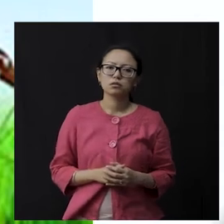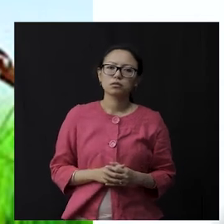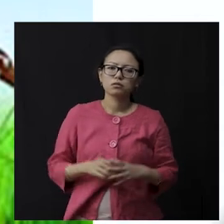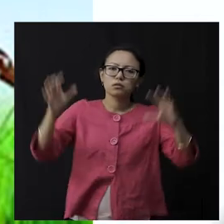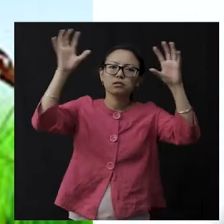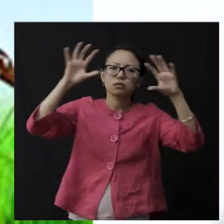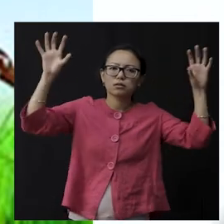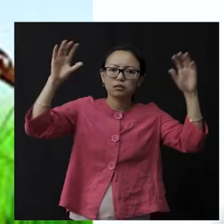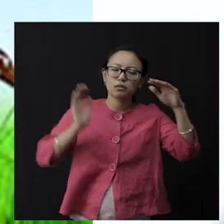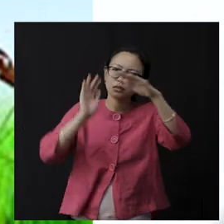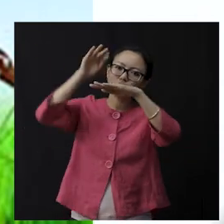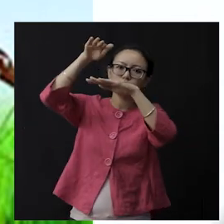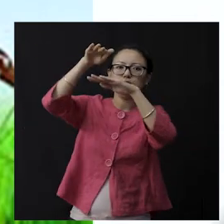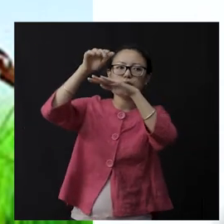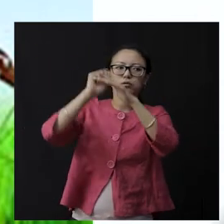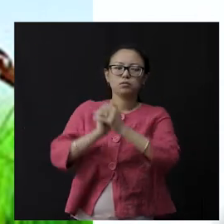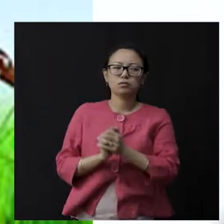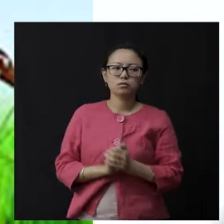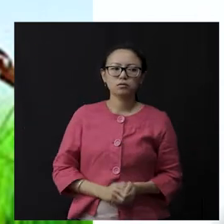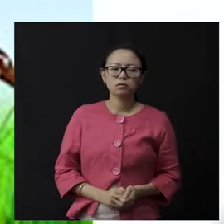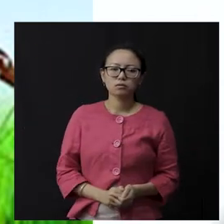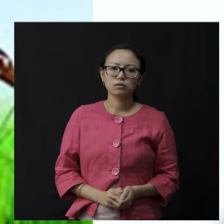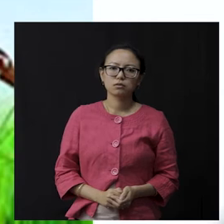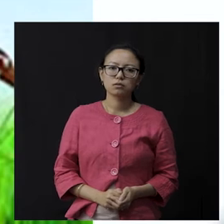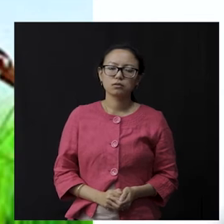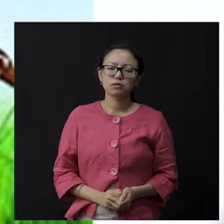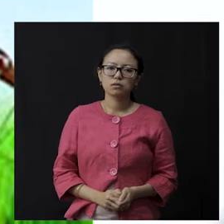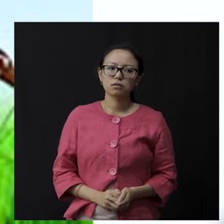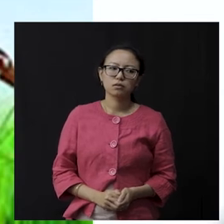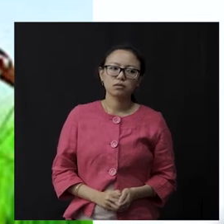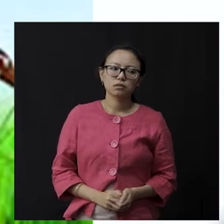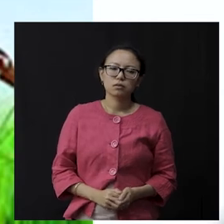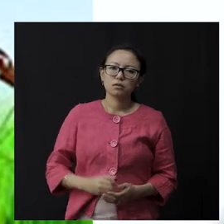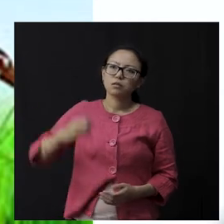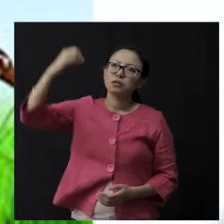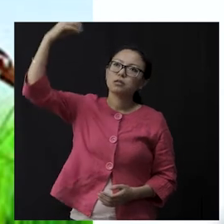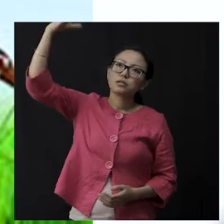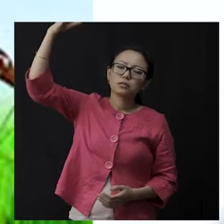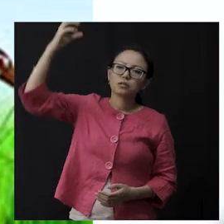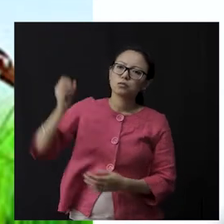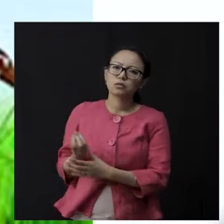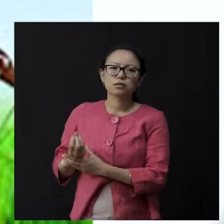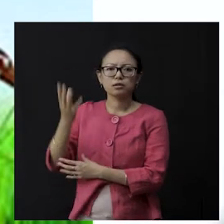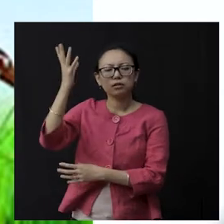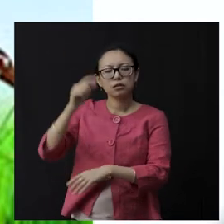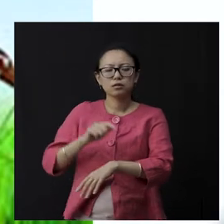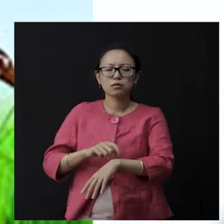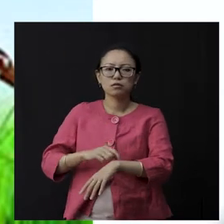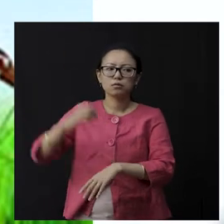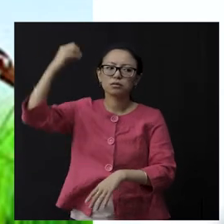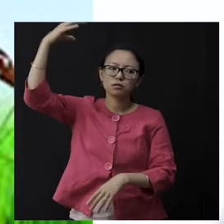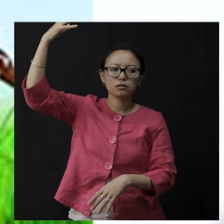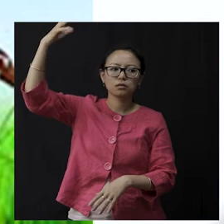us. The sun shines in the sky during the day.